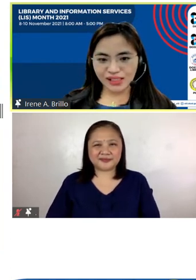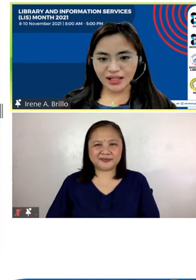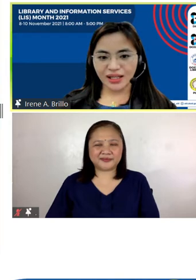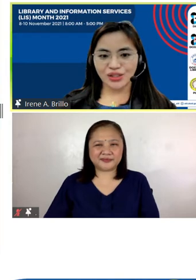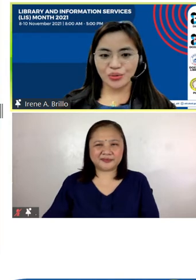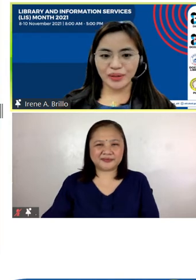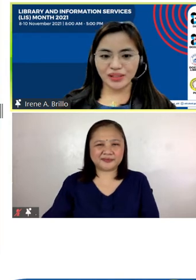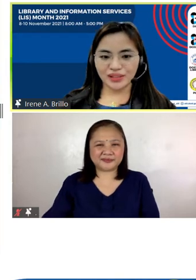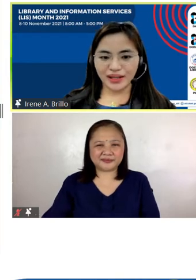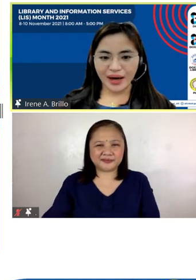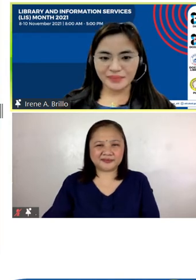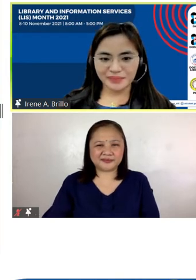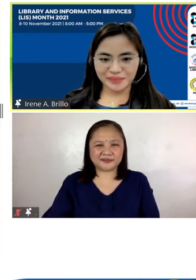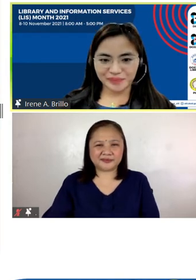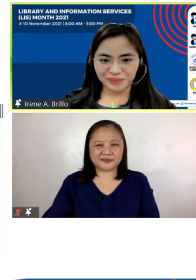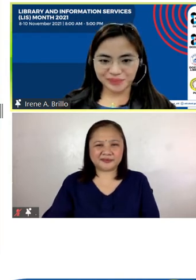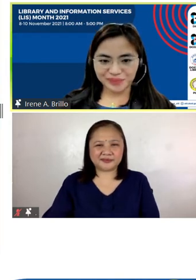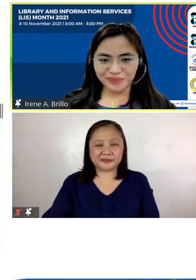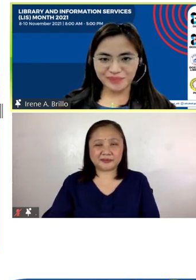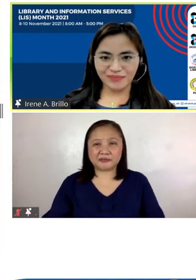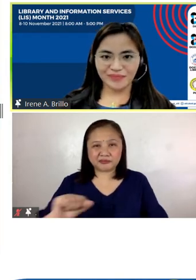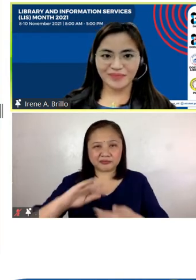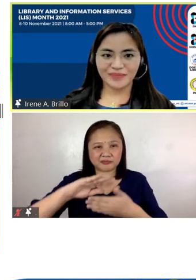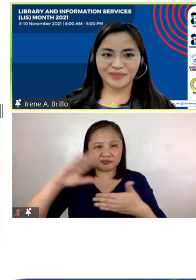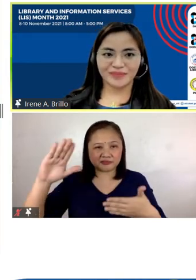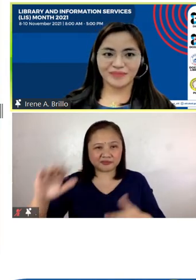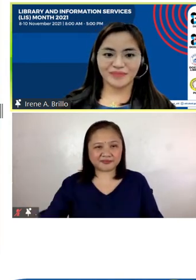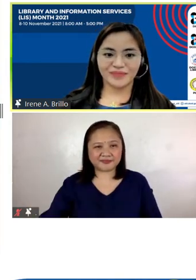Nandito daw siya. Can you open your cam?